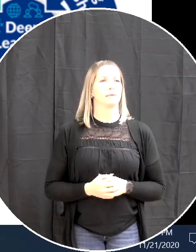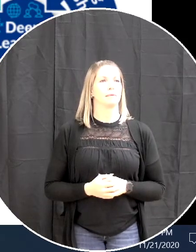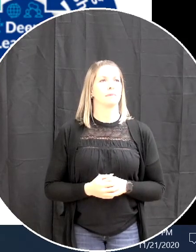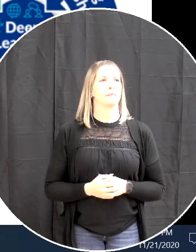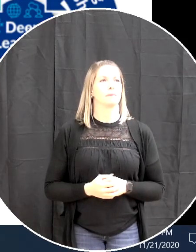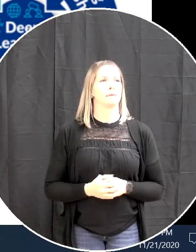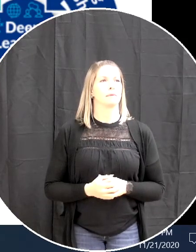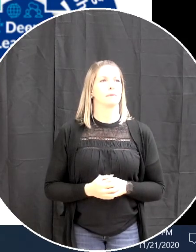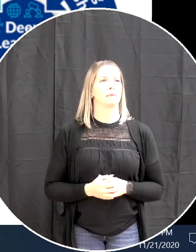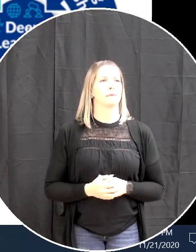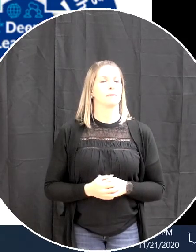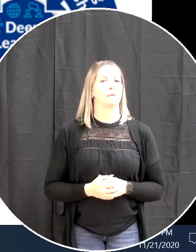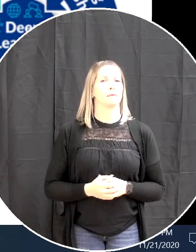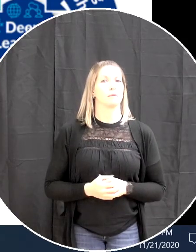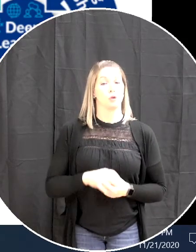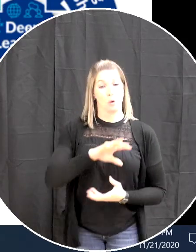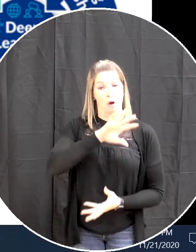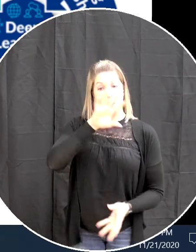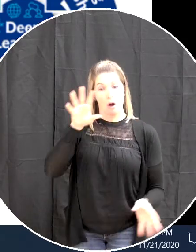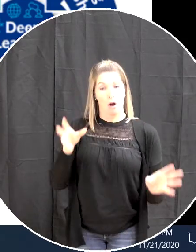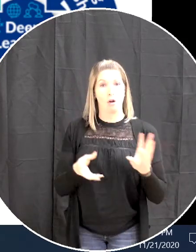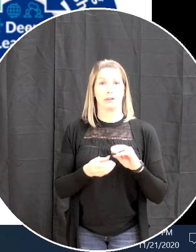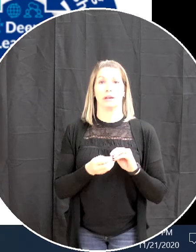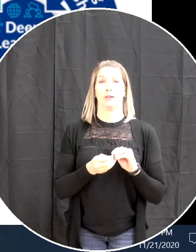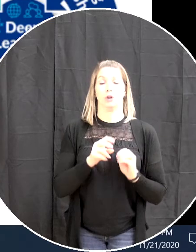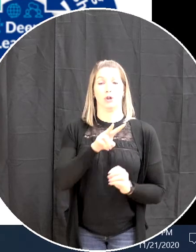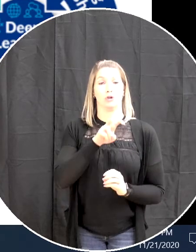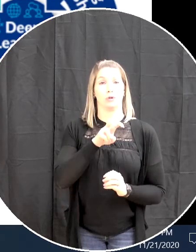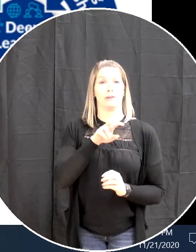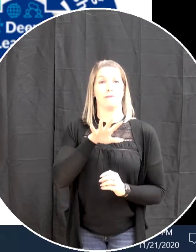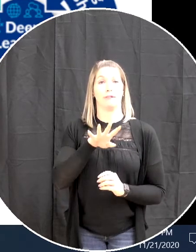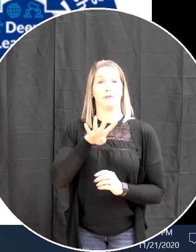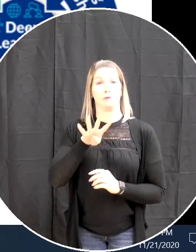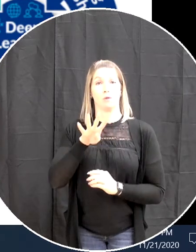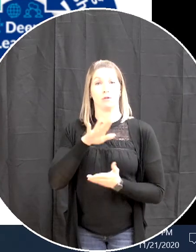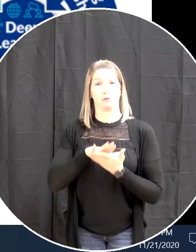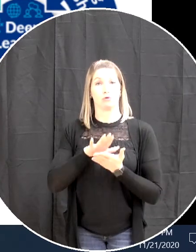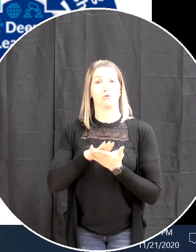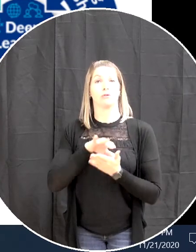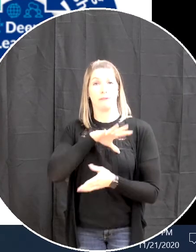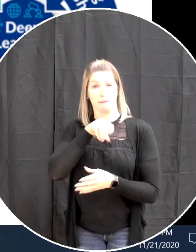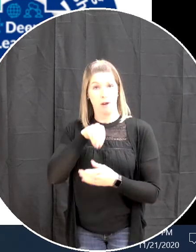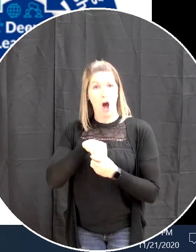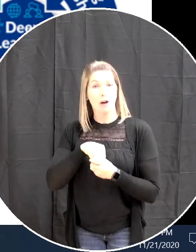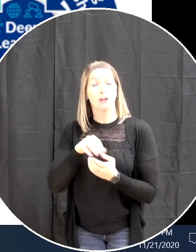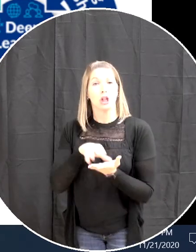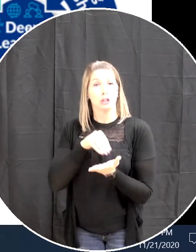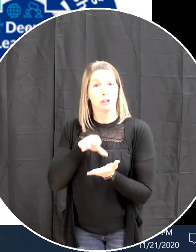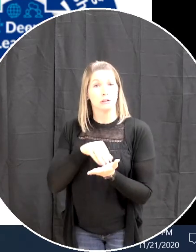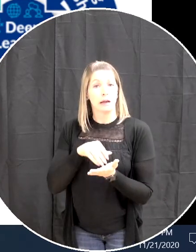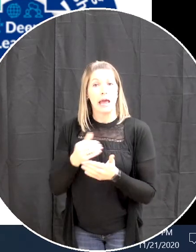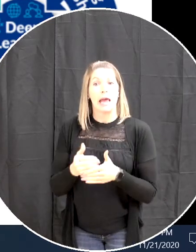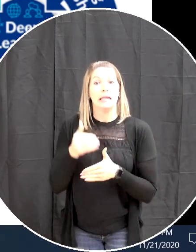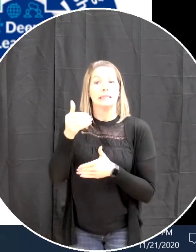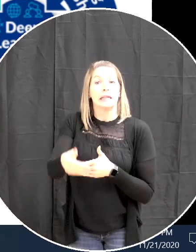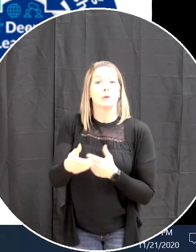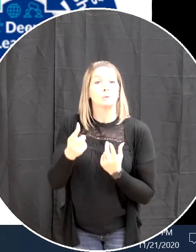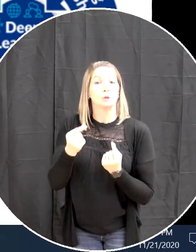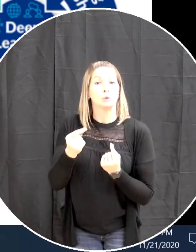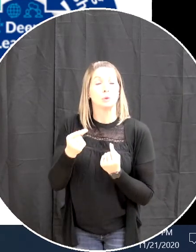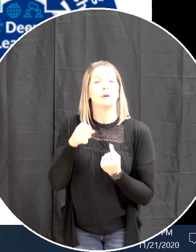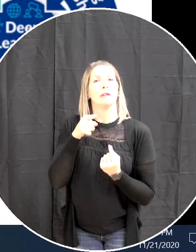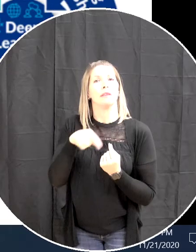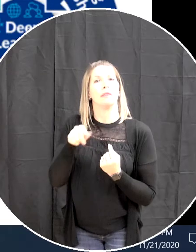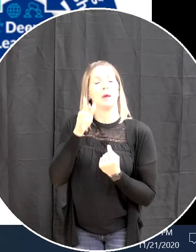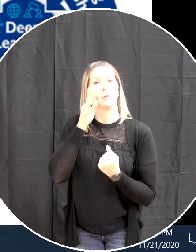So all 254 schools participated, and what happens next now is they're going to follow up with the director of school